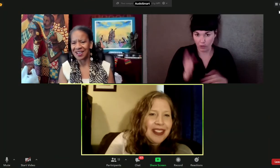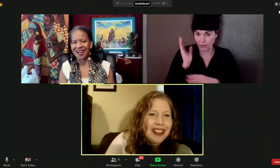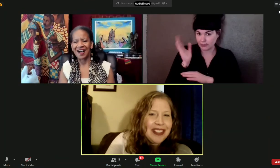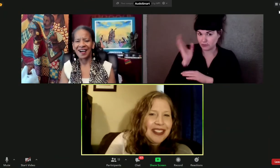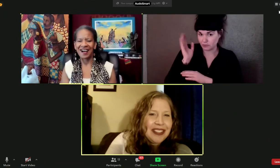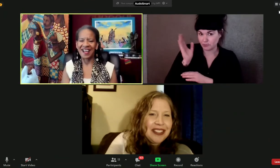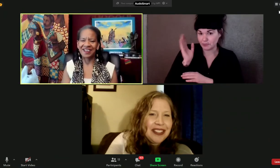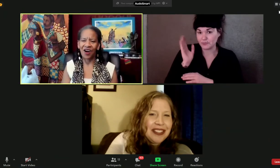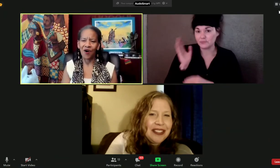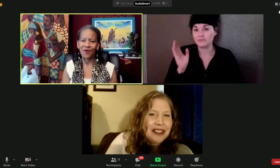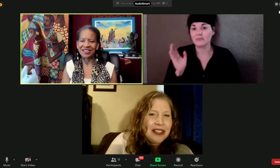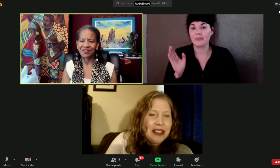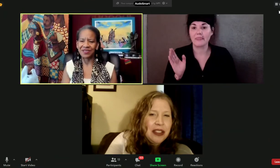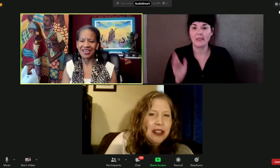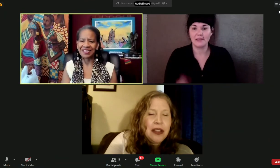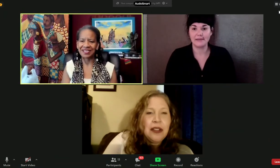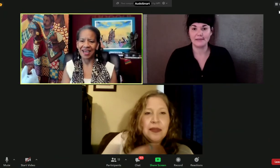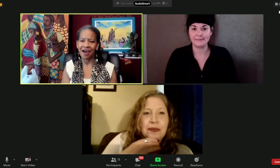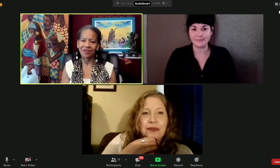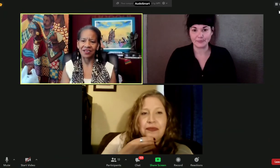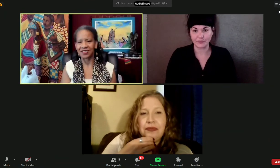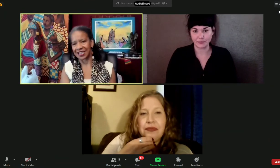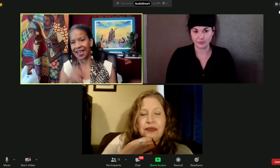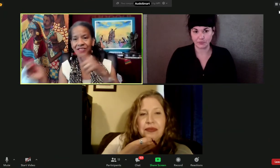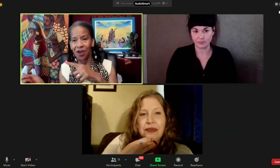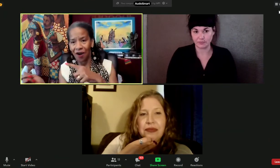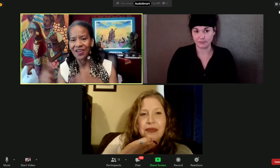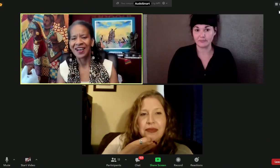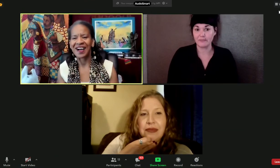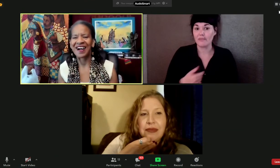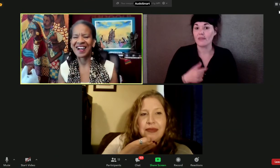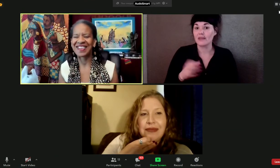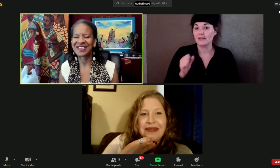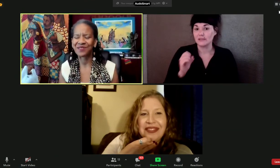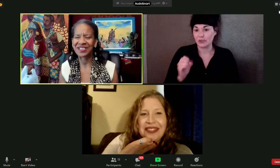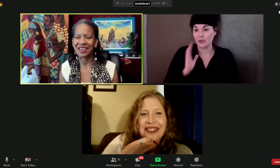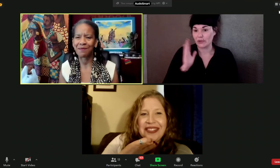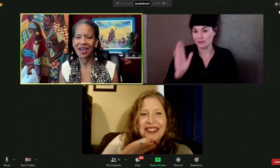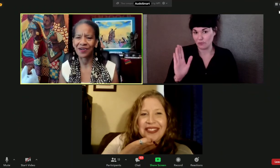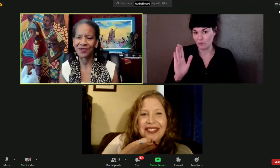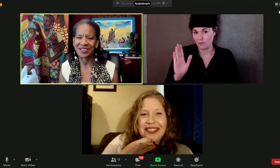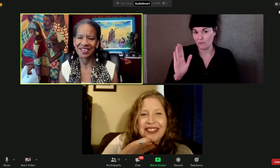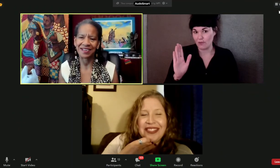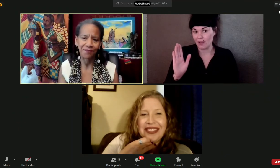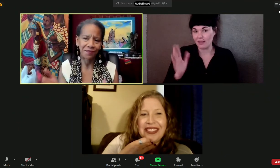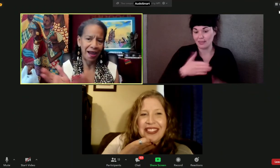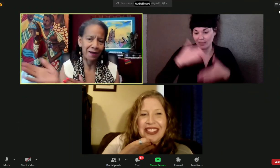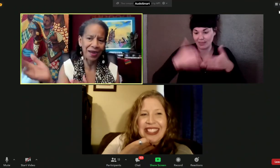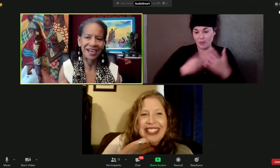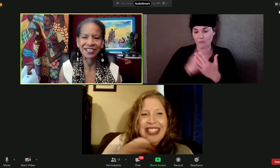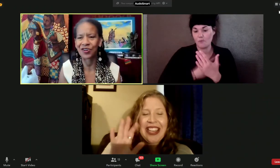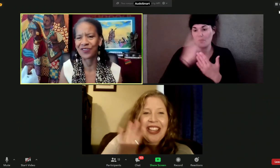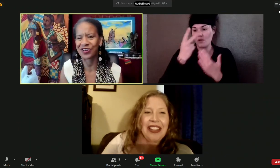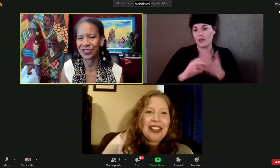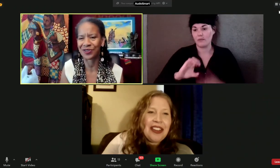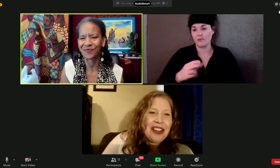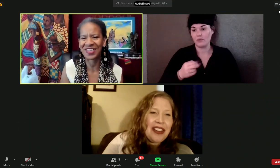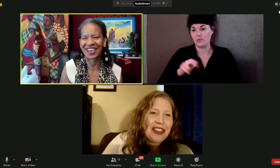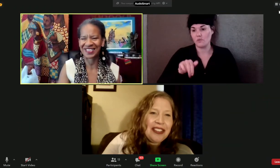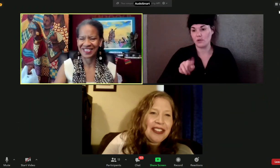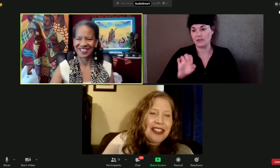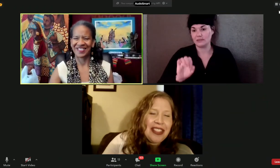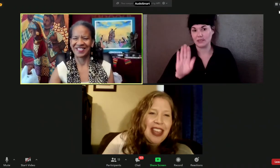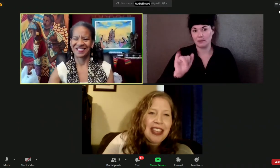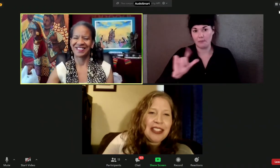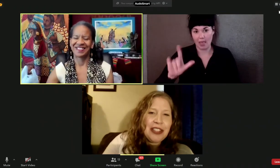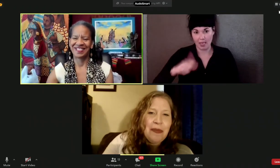team and always who leads us out and going to take us off. And that's Christine Bell. Christine, I'm passing it over to you.